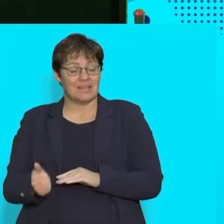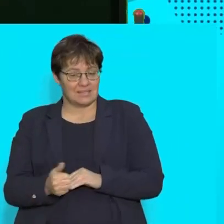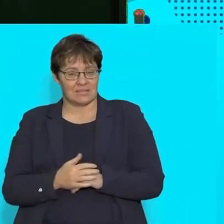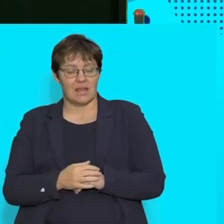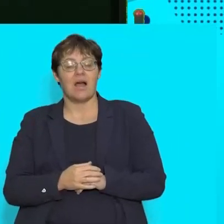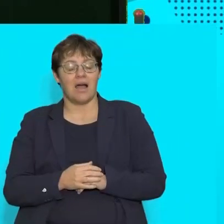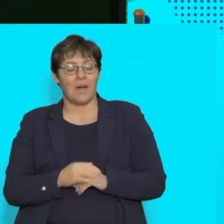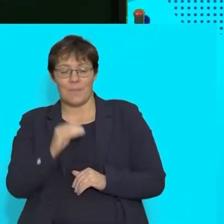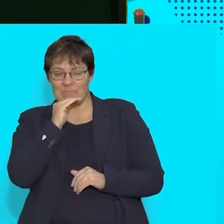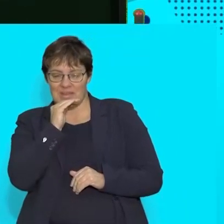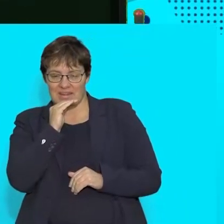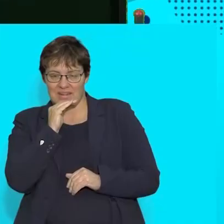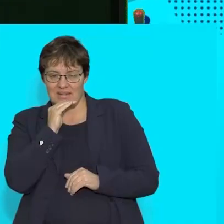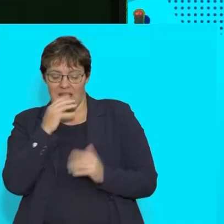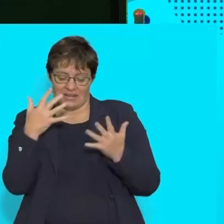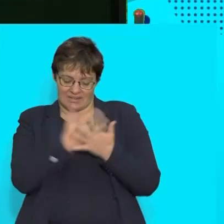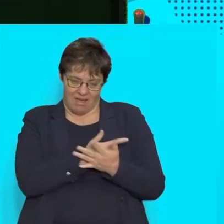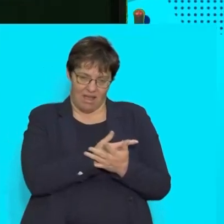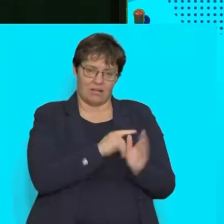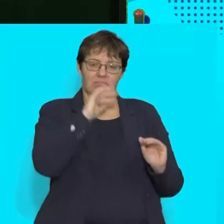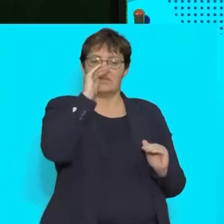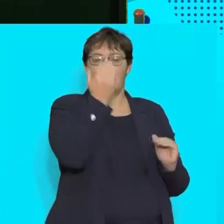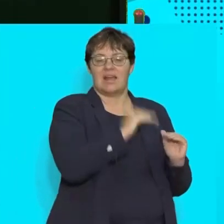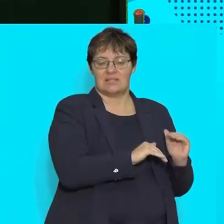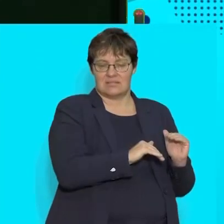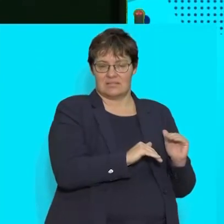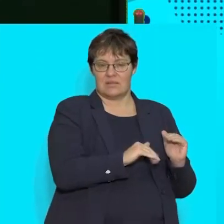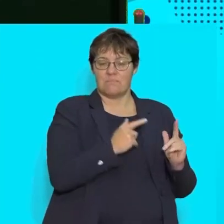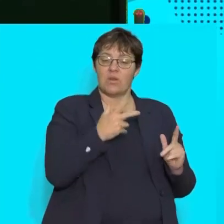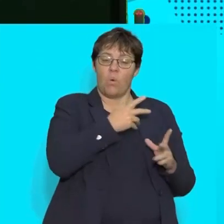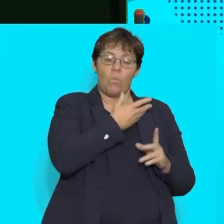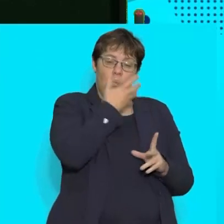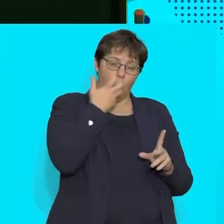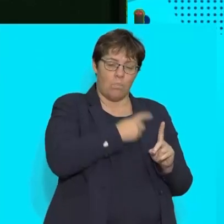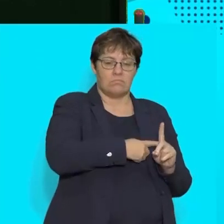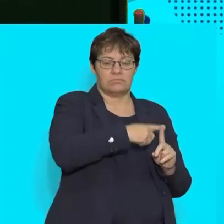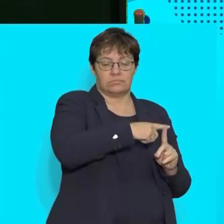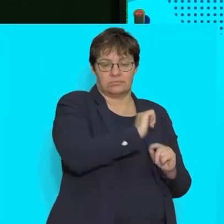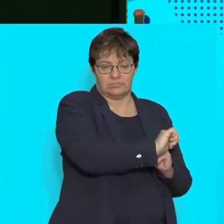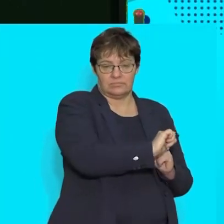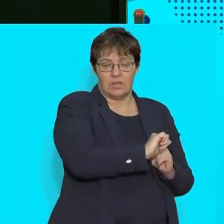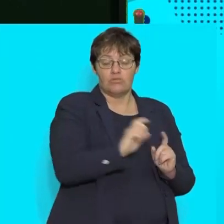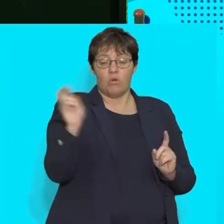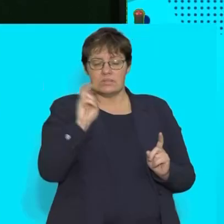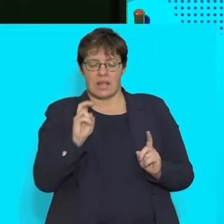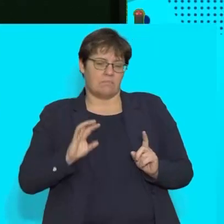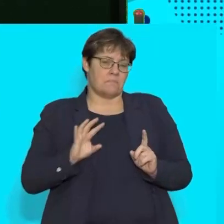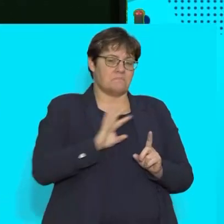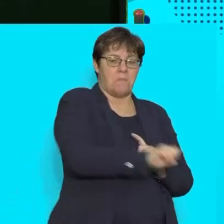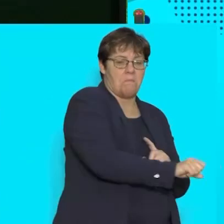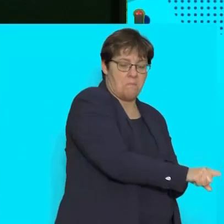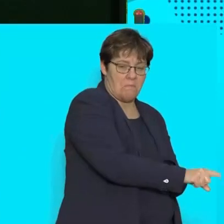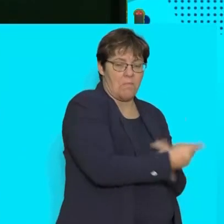on that, there is a likelihood that the dark-colored mice would have absorbed more heat and will probably radiate more